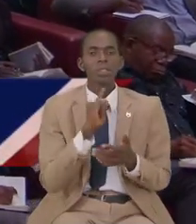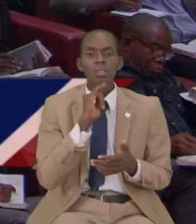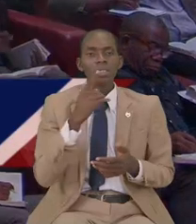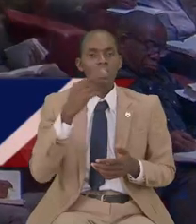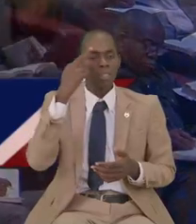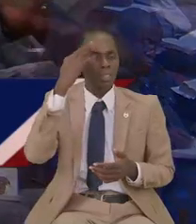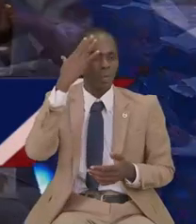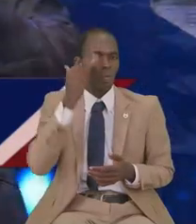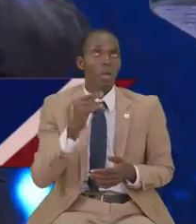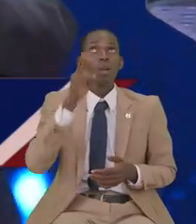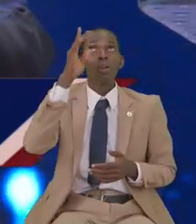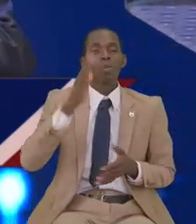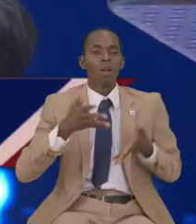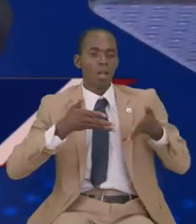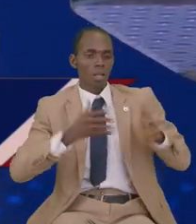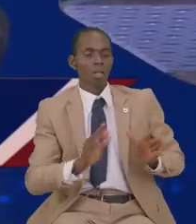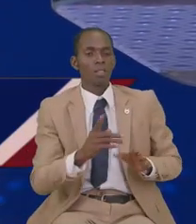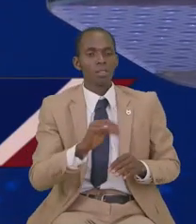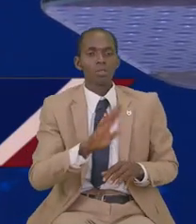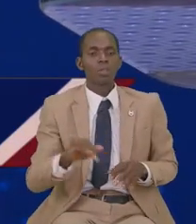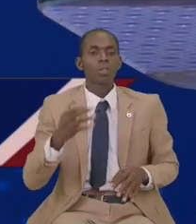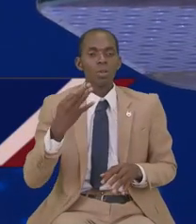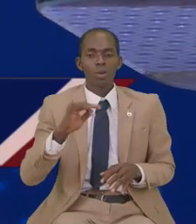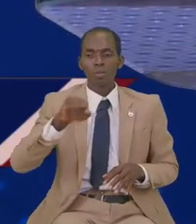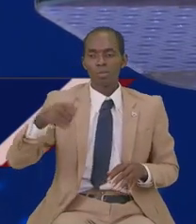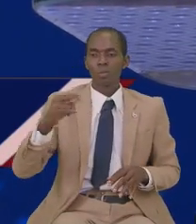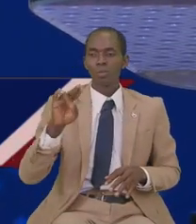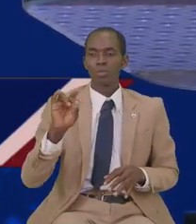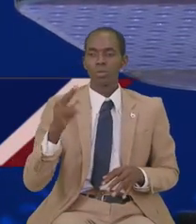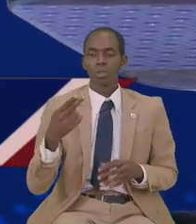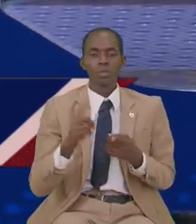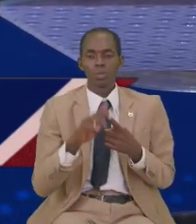God allowed them to be taken to Babylon, so that